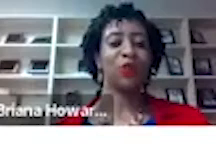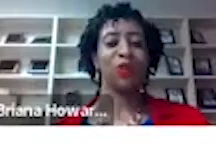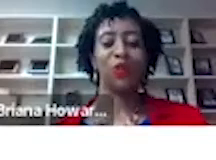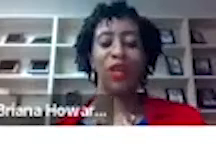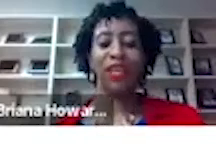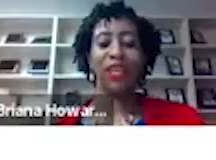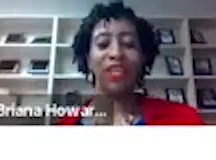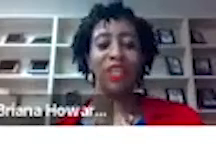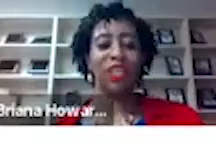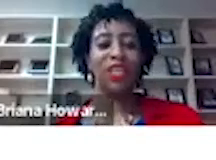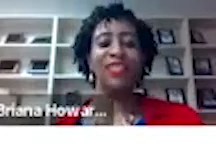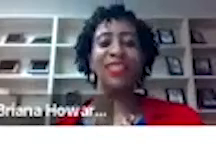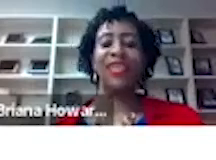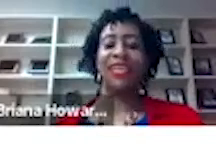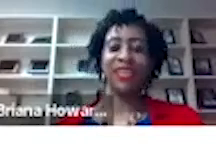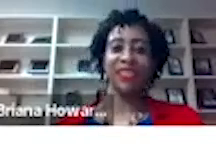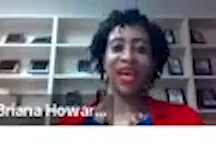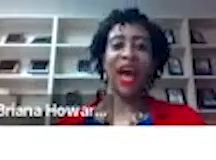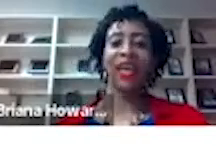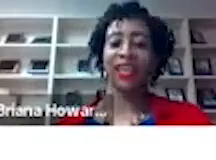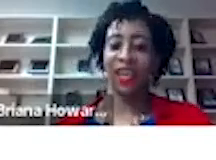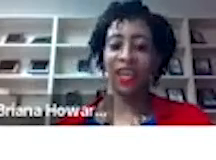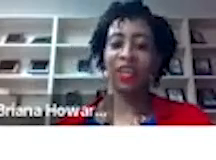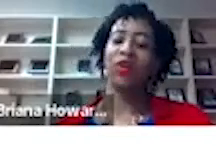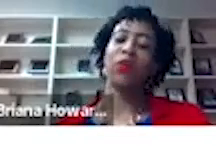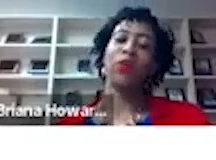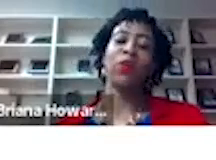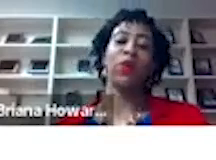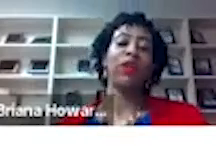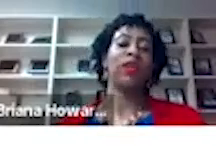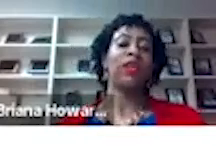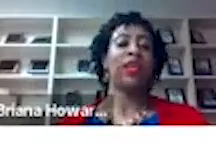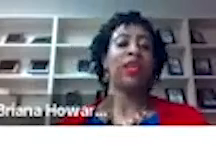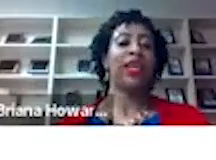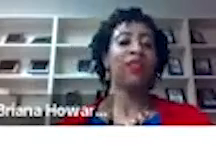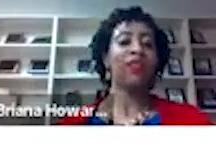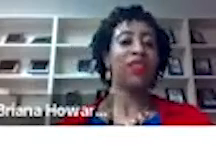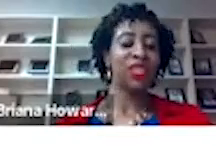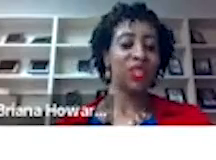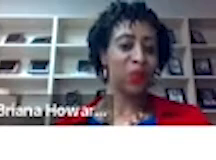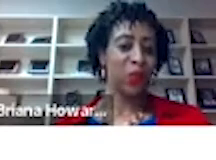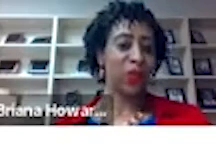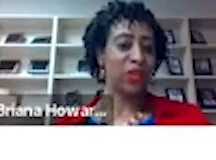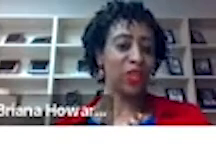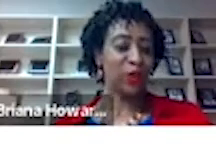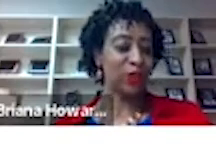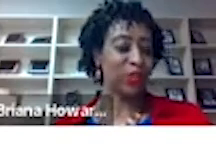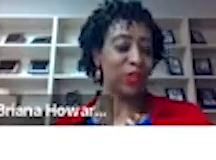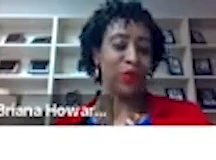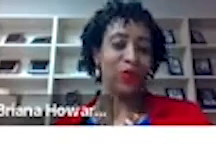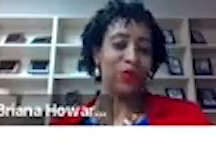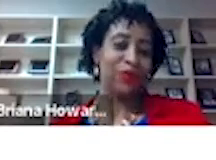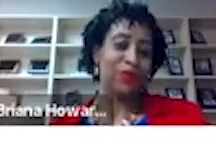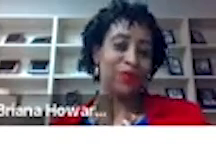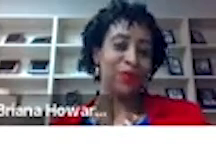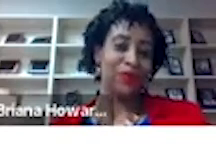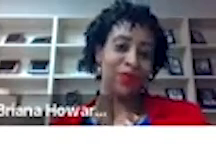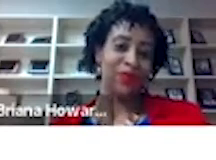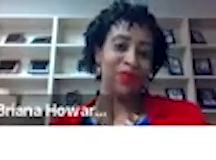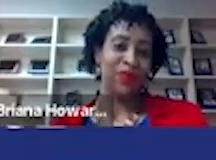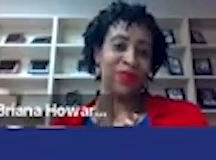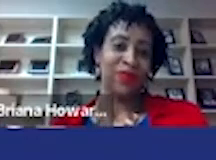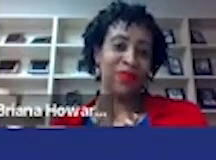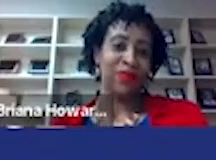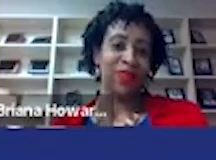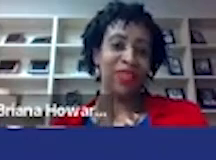Our first special recognition is the Yes, I Can Award. And this award goes to